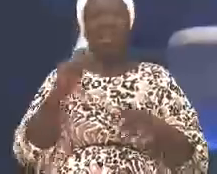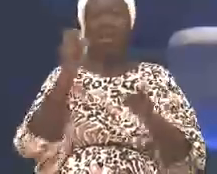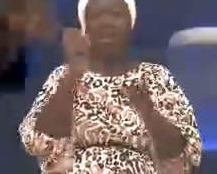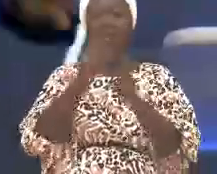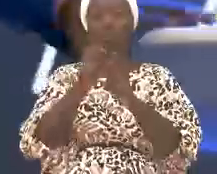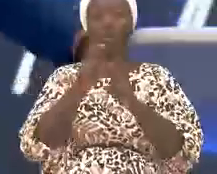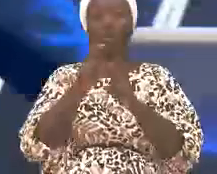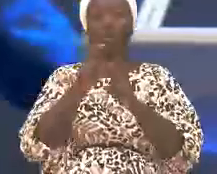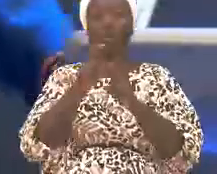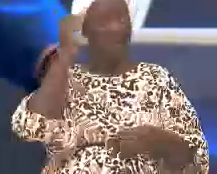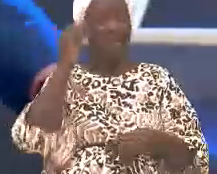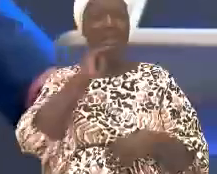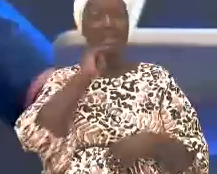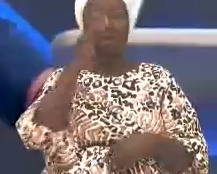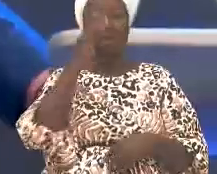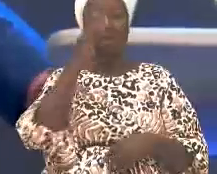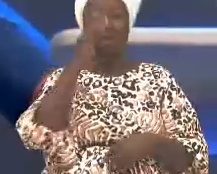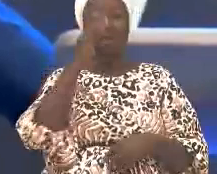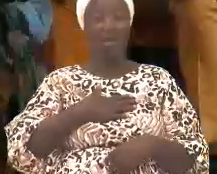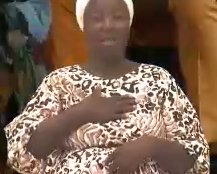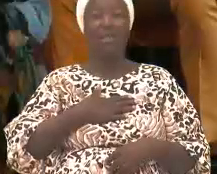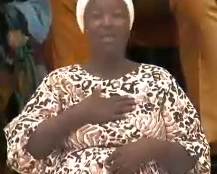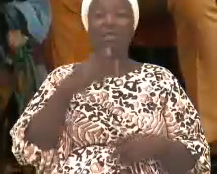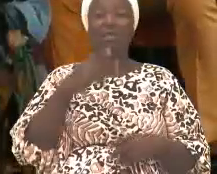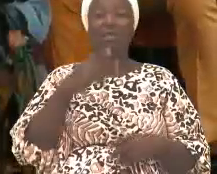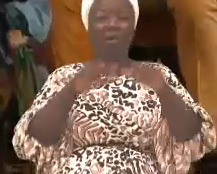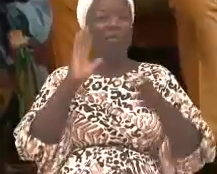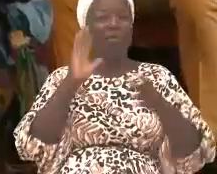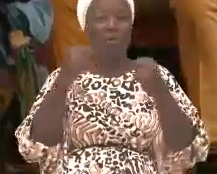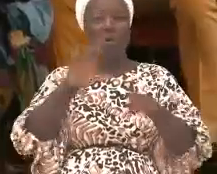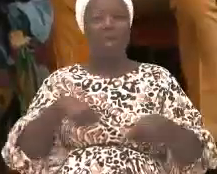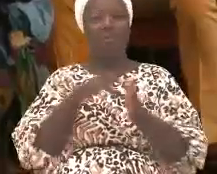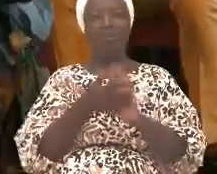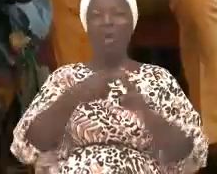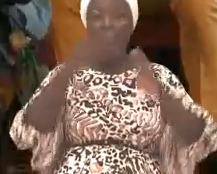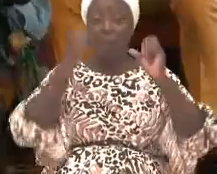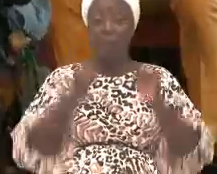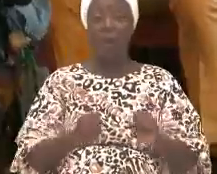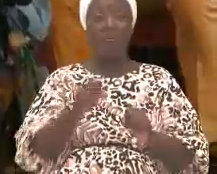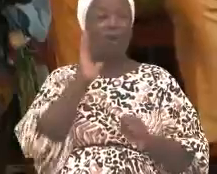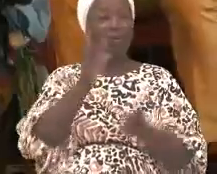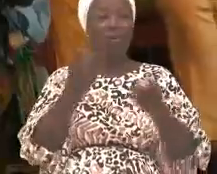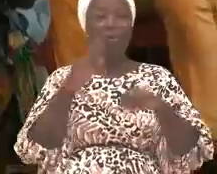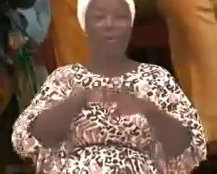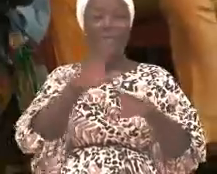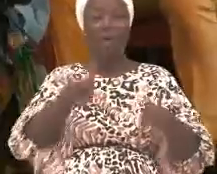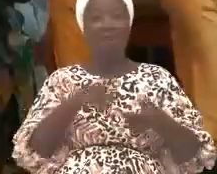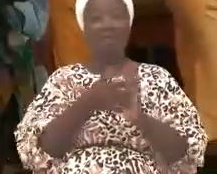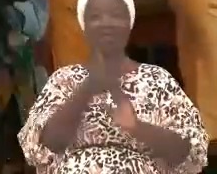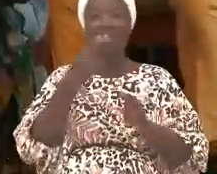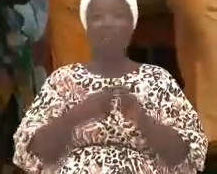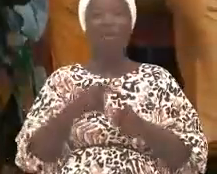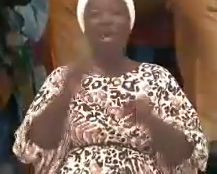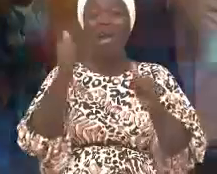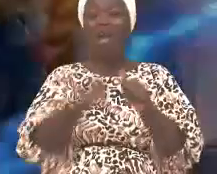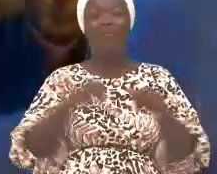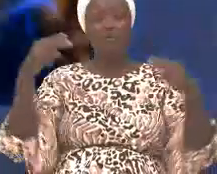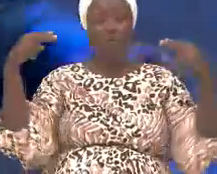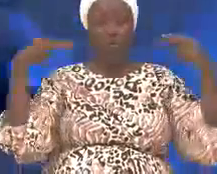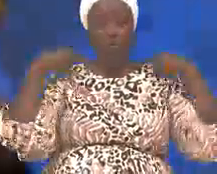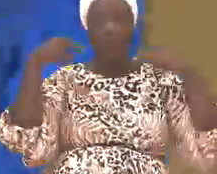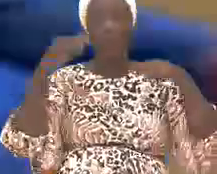is mine. Showers will come in your life. Power will come in your life. Every yoke of the